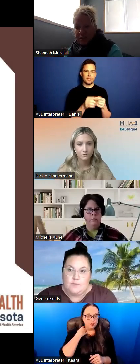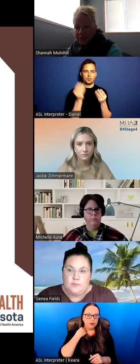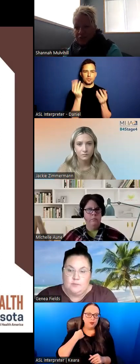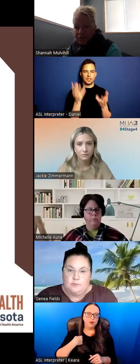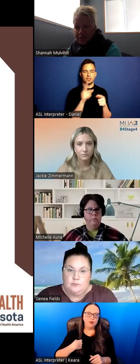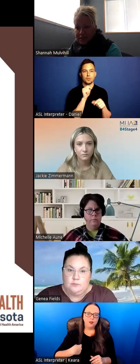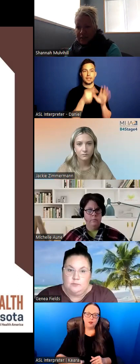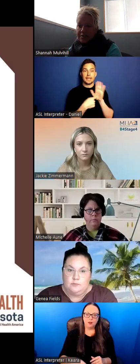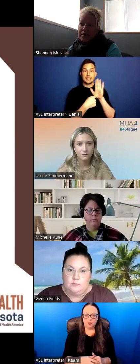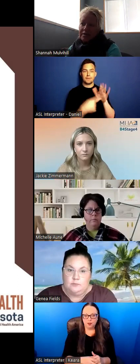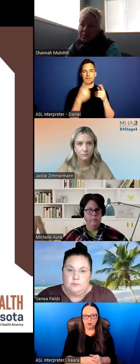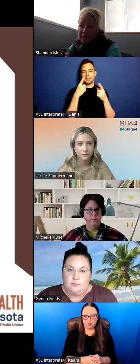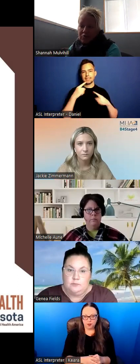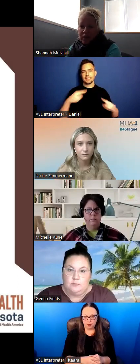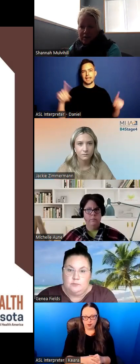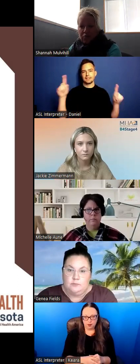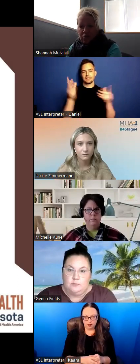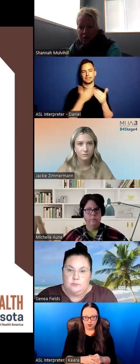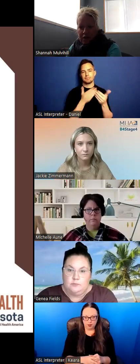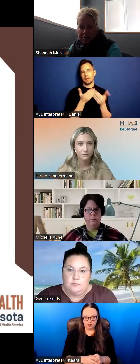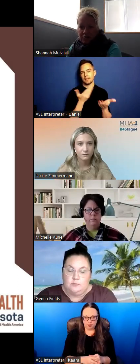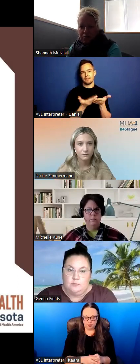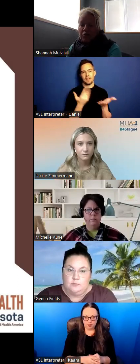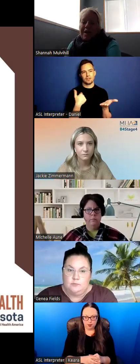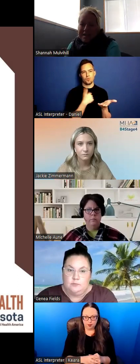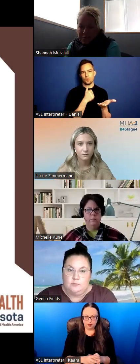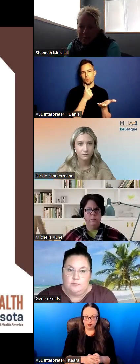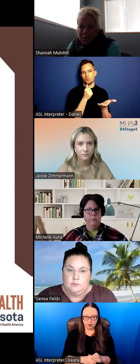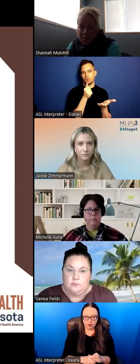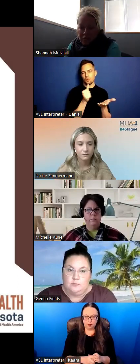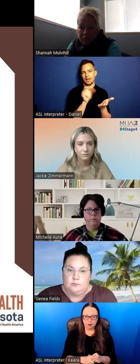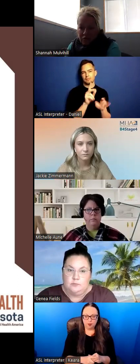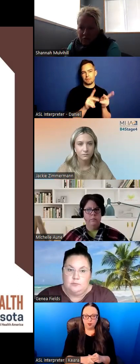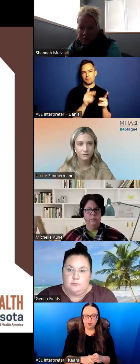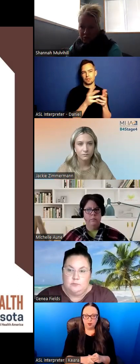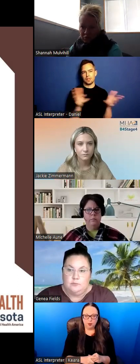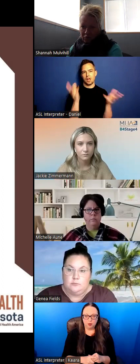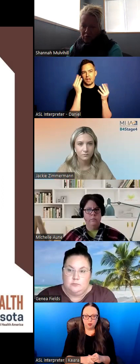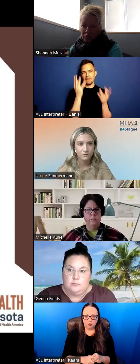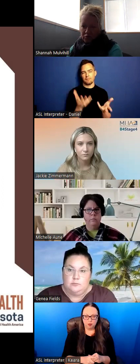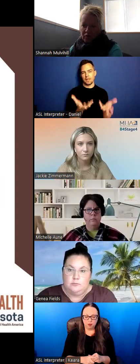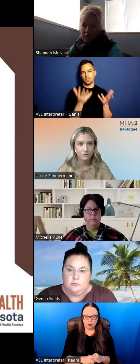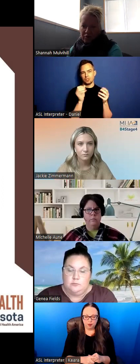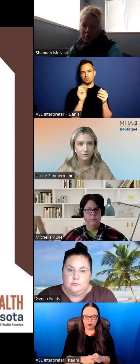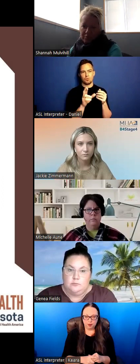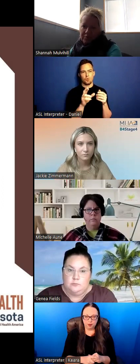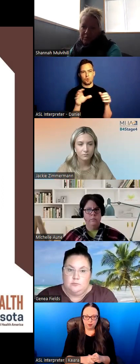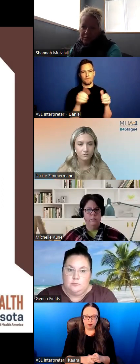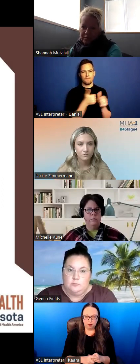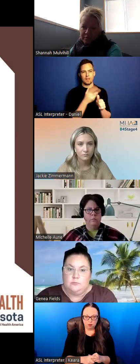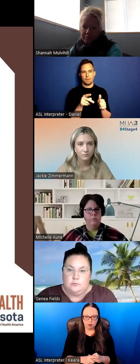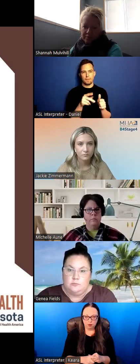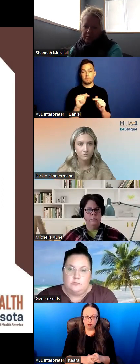really demonstrate success, despite the fact that we don't ask people a lot of information or do follow up.